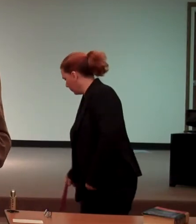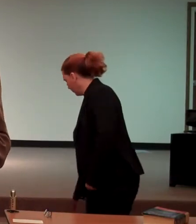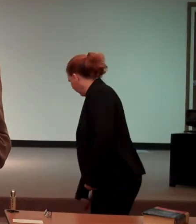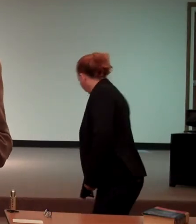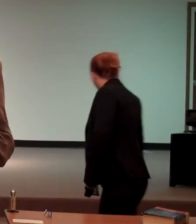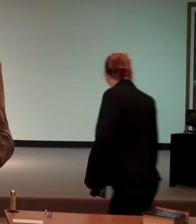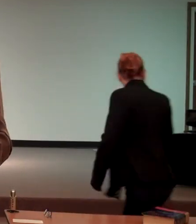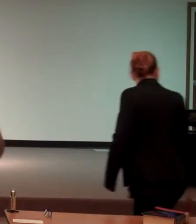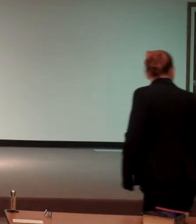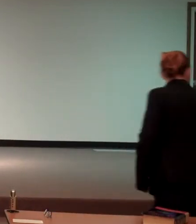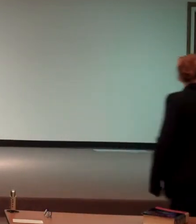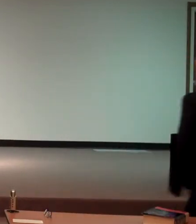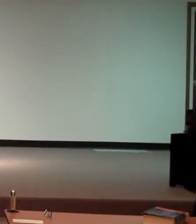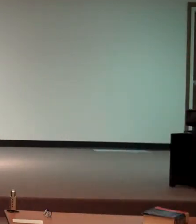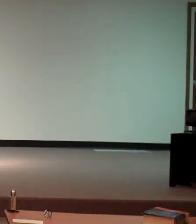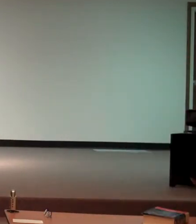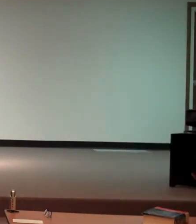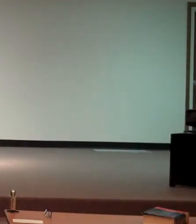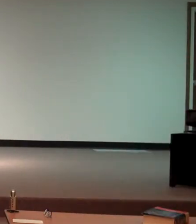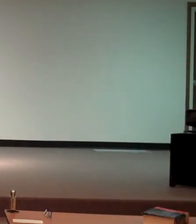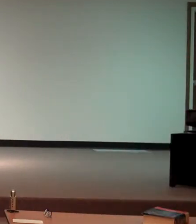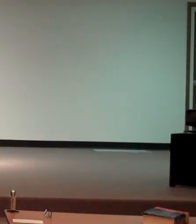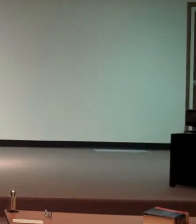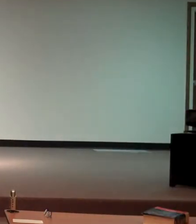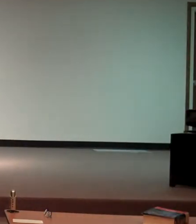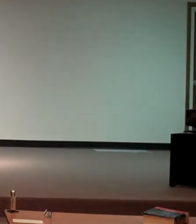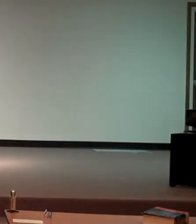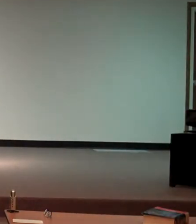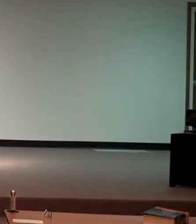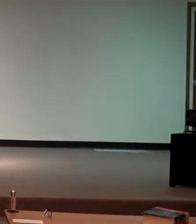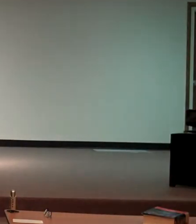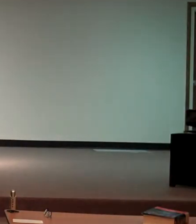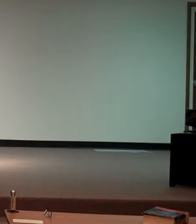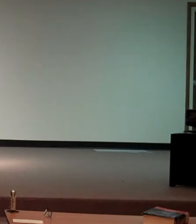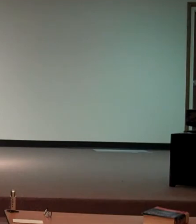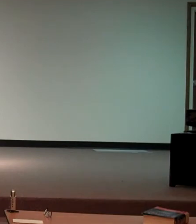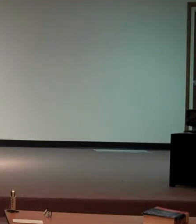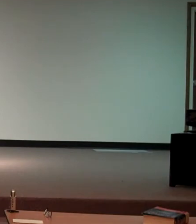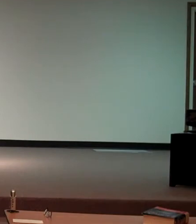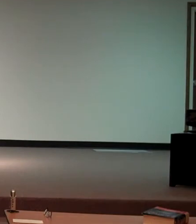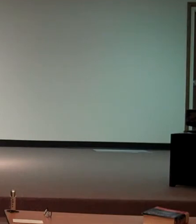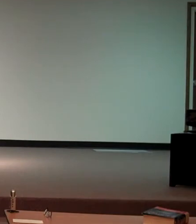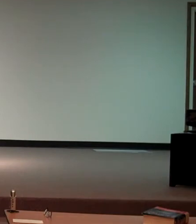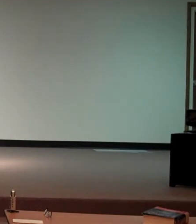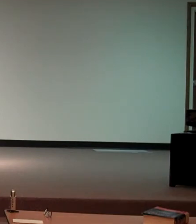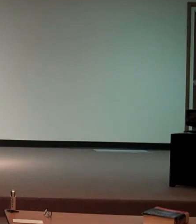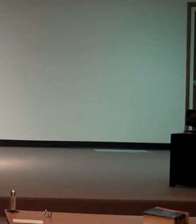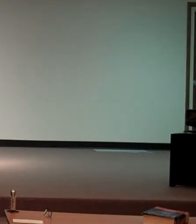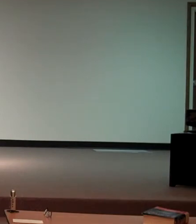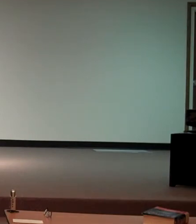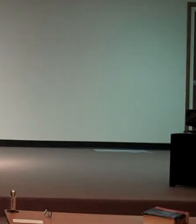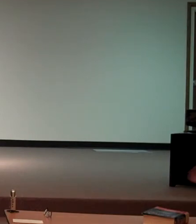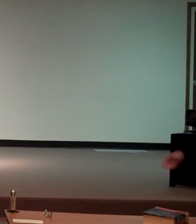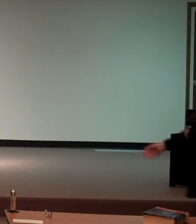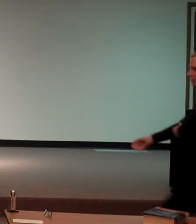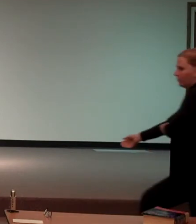Not that I was there to see it, but